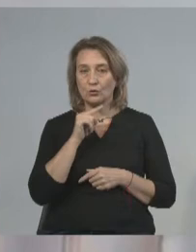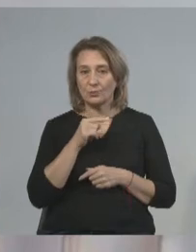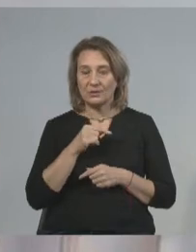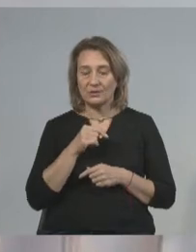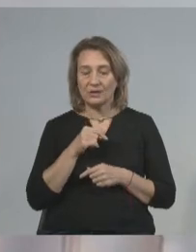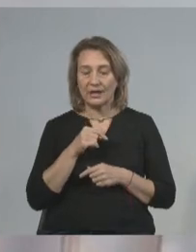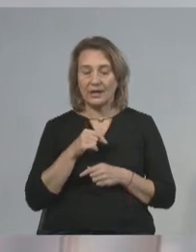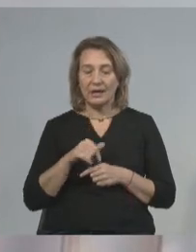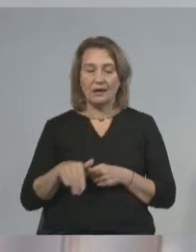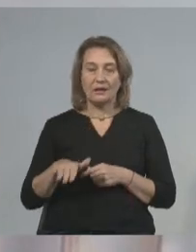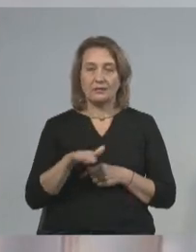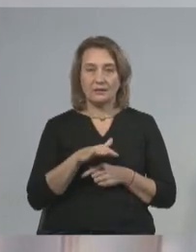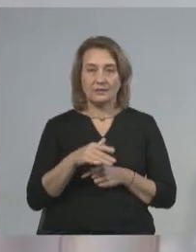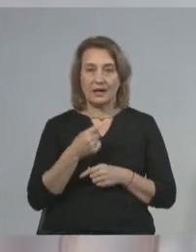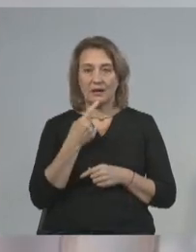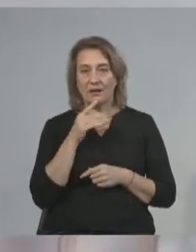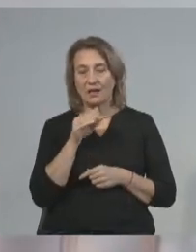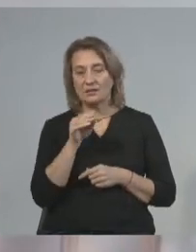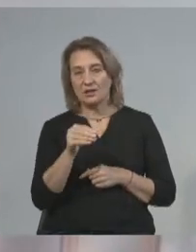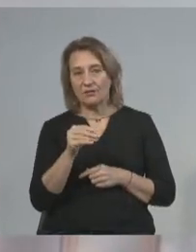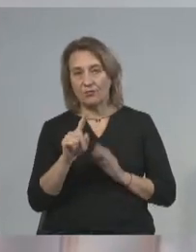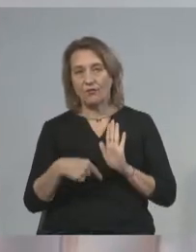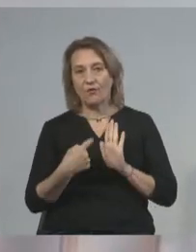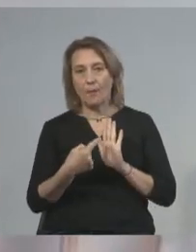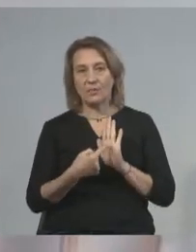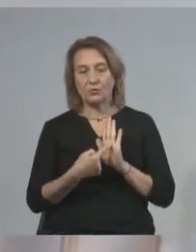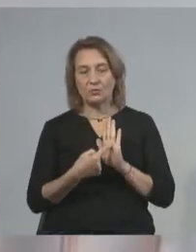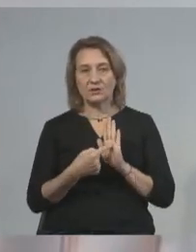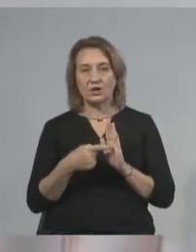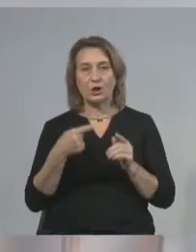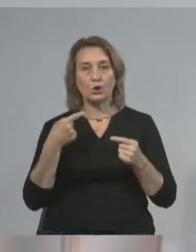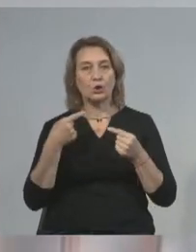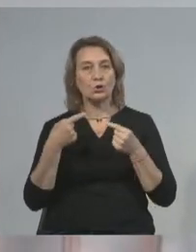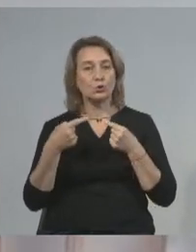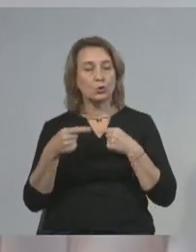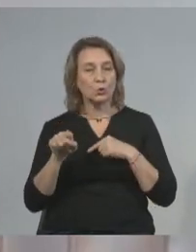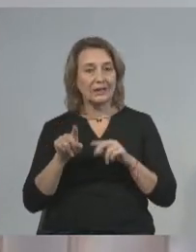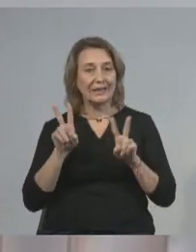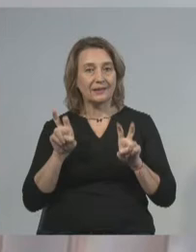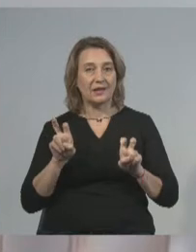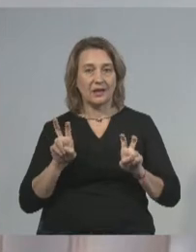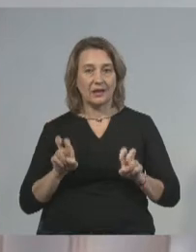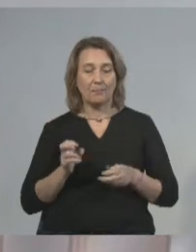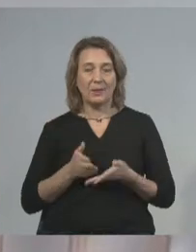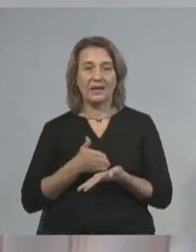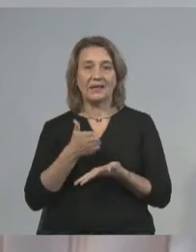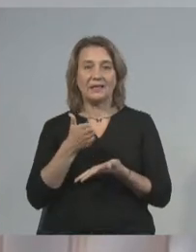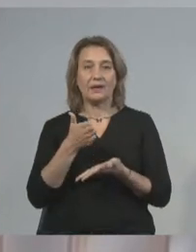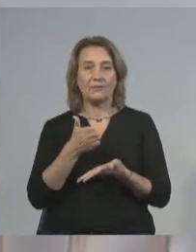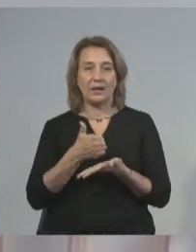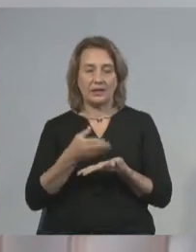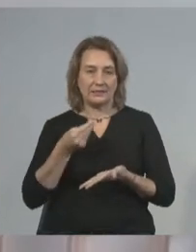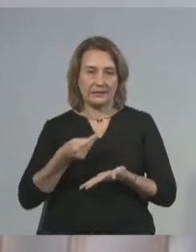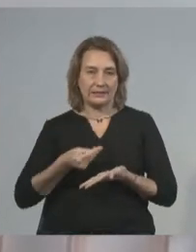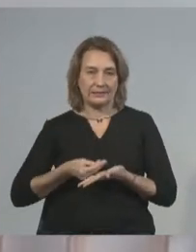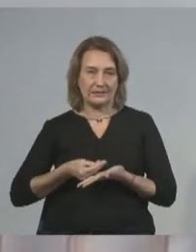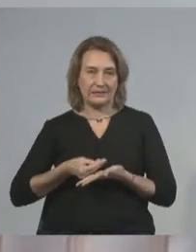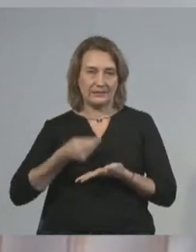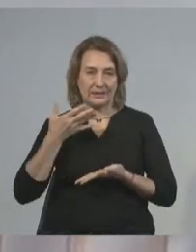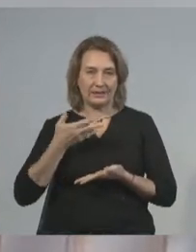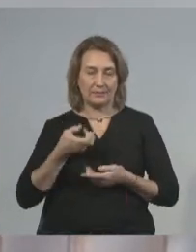stability territorial integrity the language question and many other polarized topics are